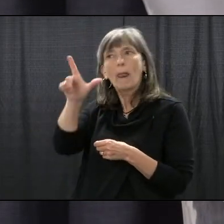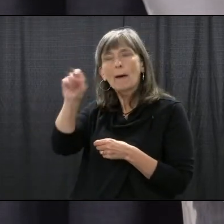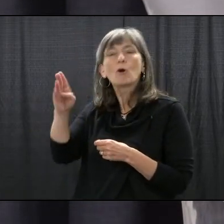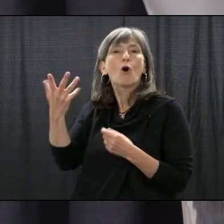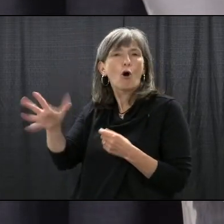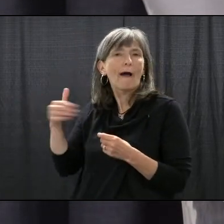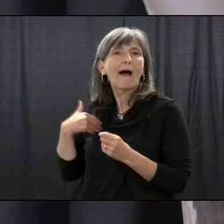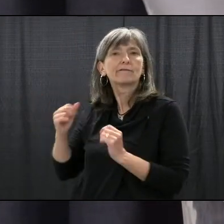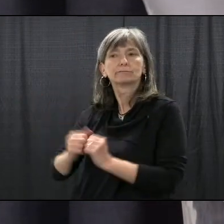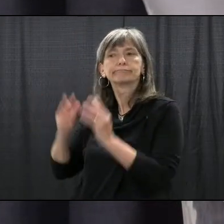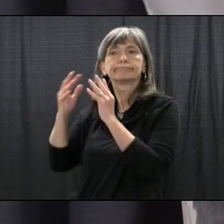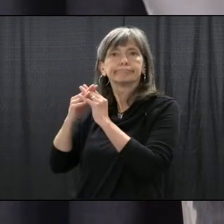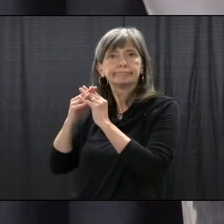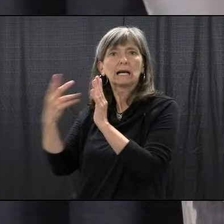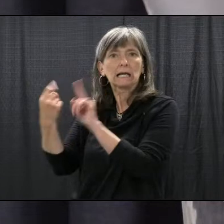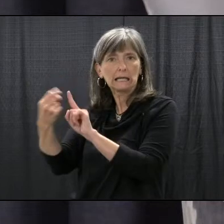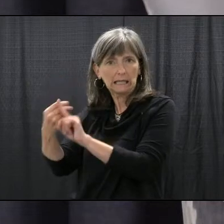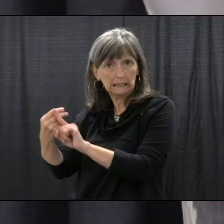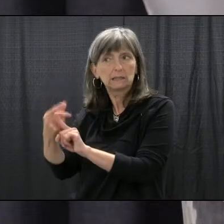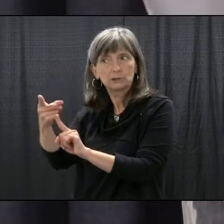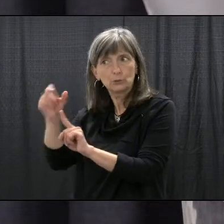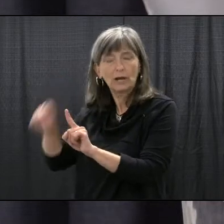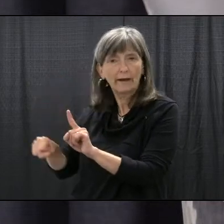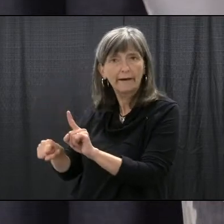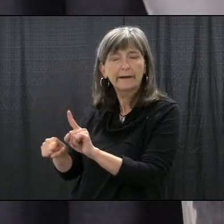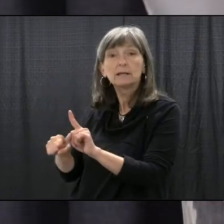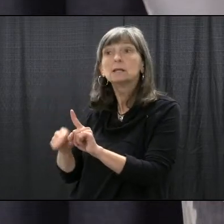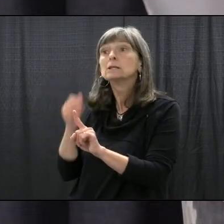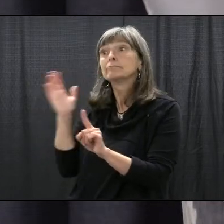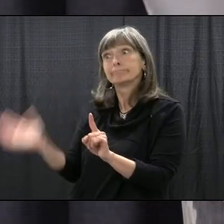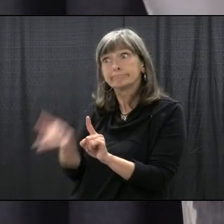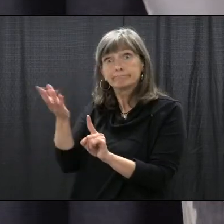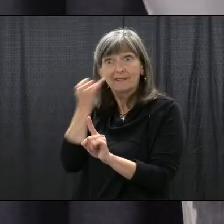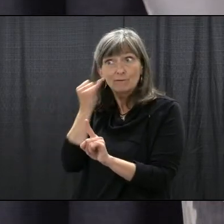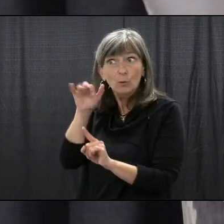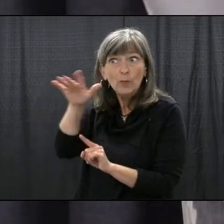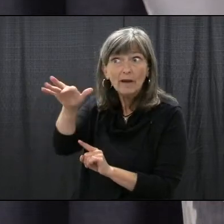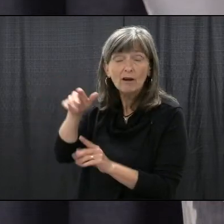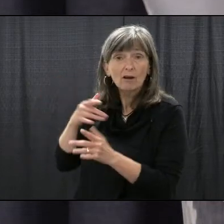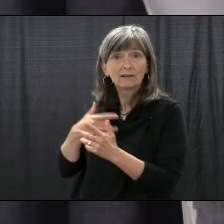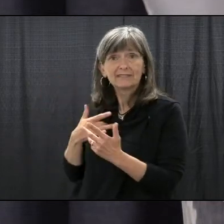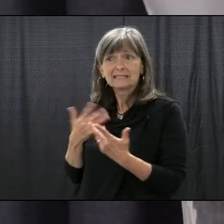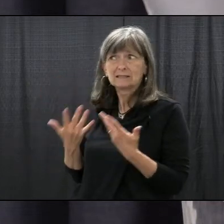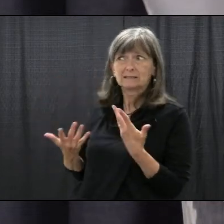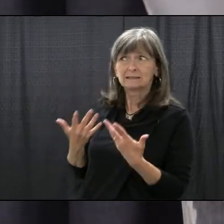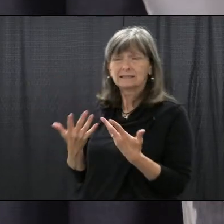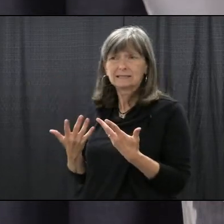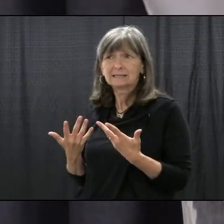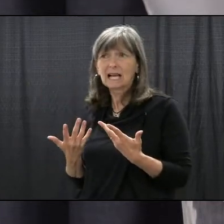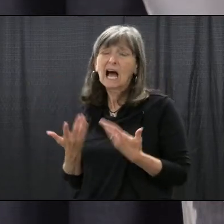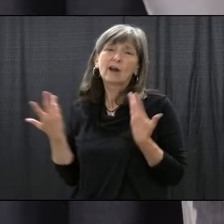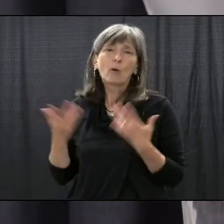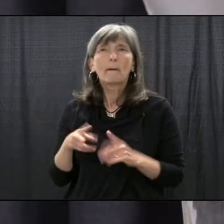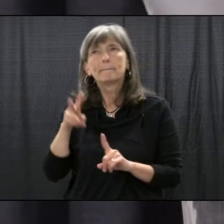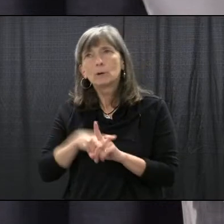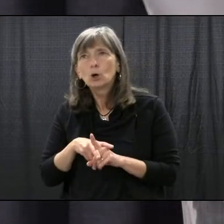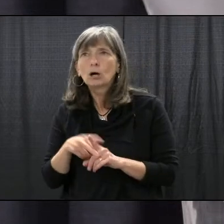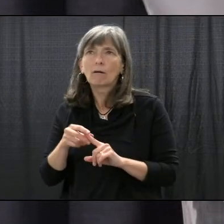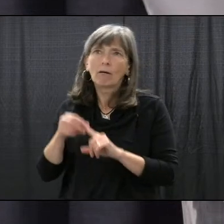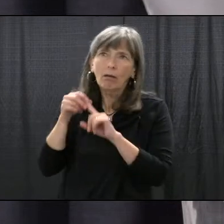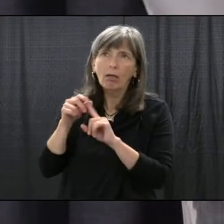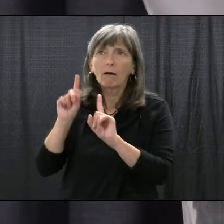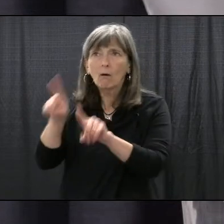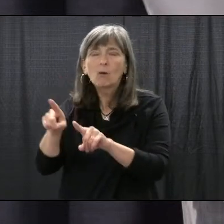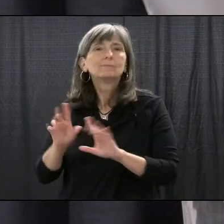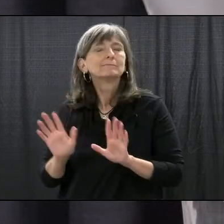Labrador, and I would encourage anybody who is there and feels that they don't want to make a special effort, but we're